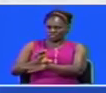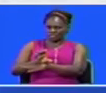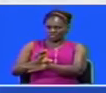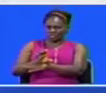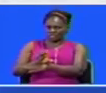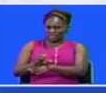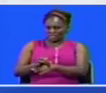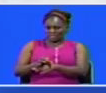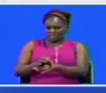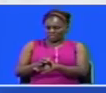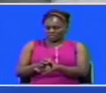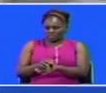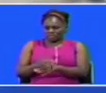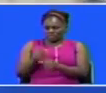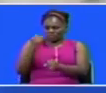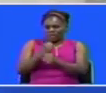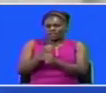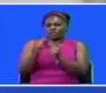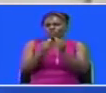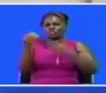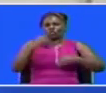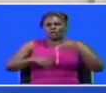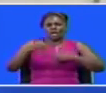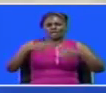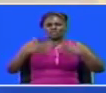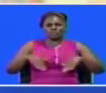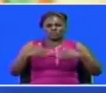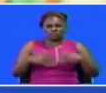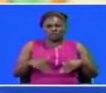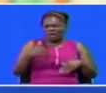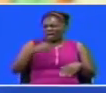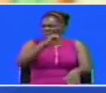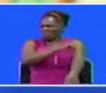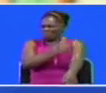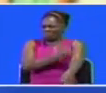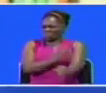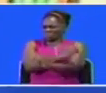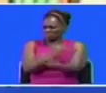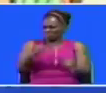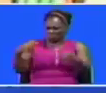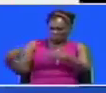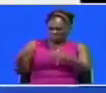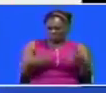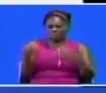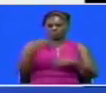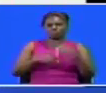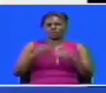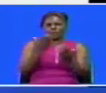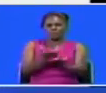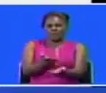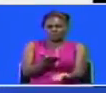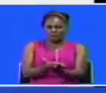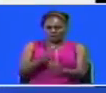with corrupt individuals, therefore making him lack the moral authority to fight graft. The petition filed